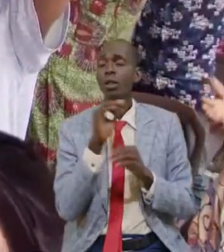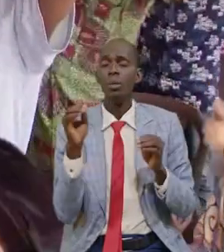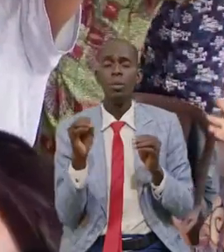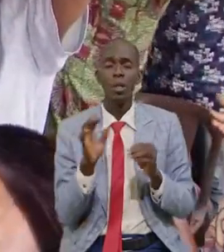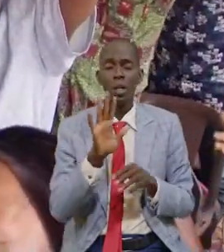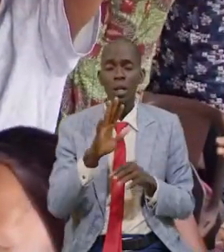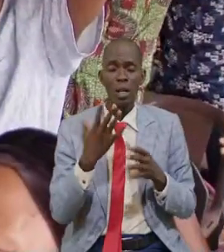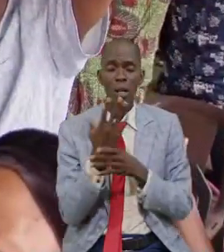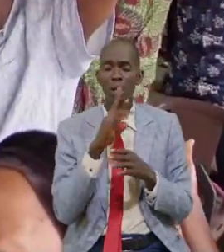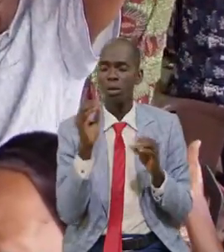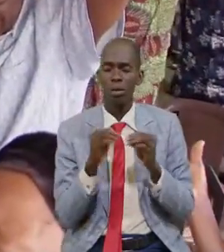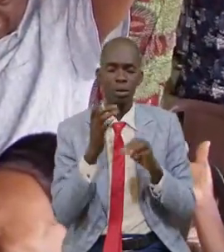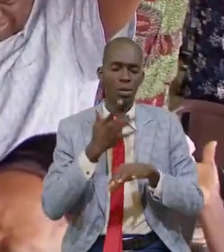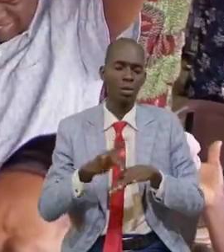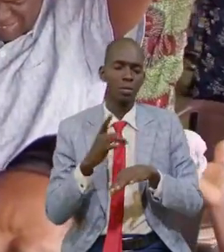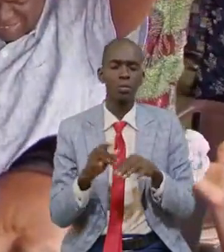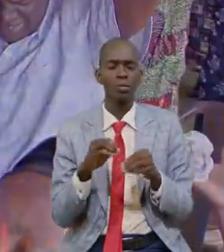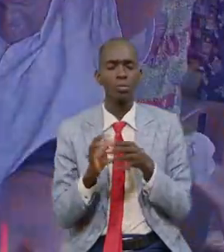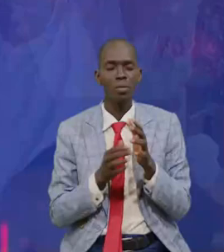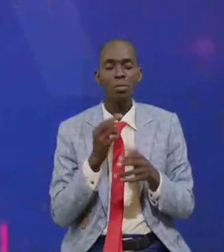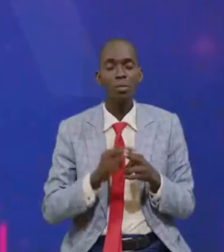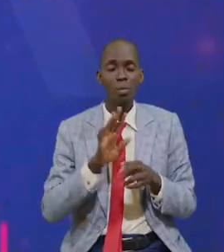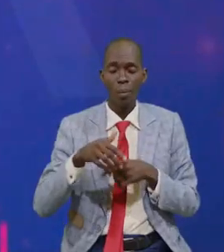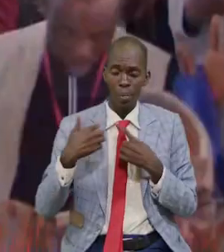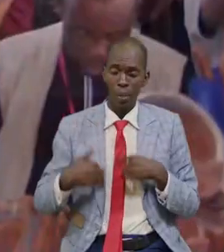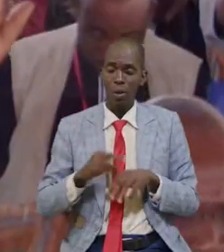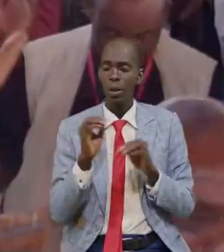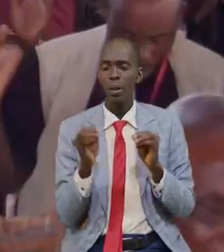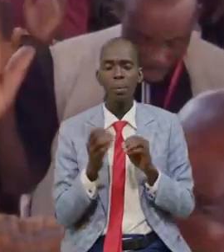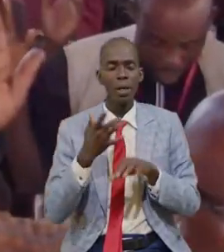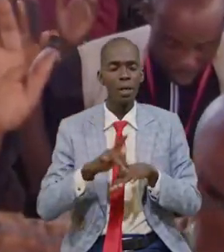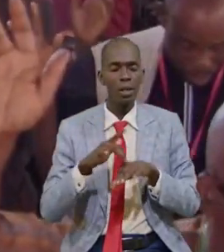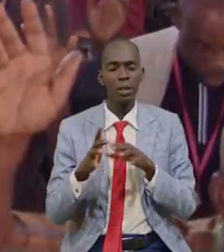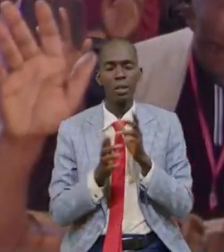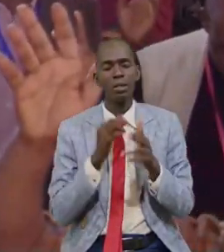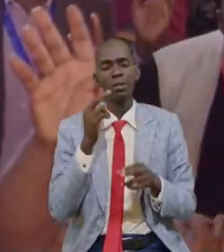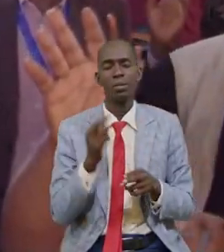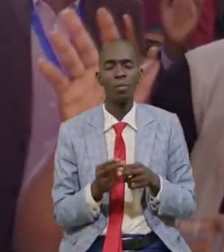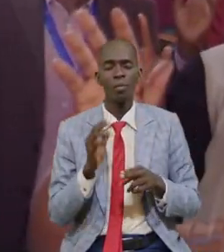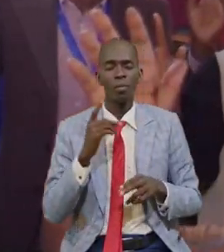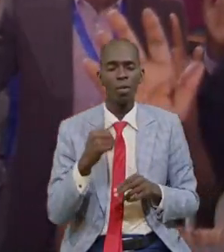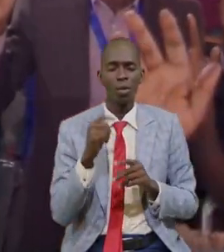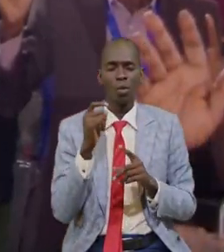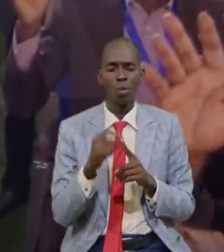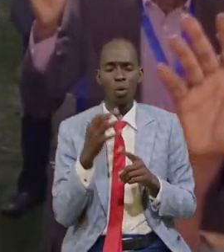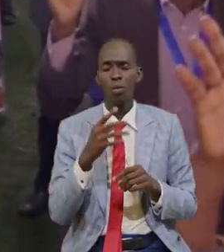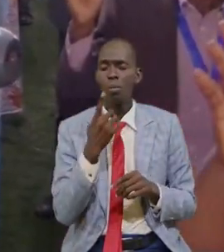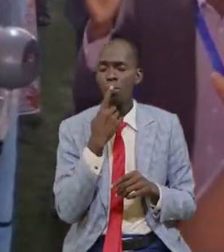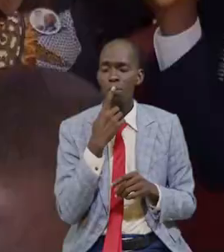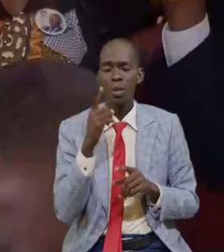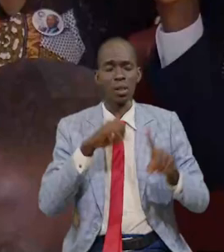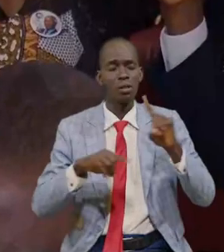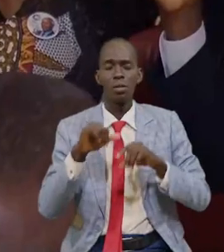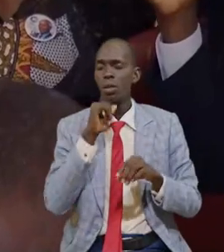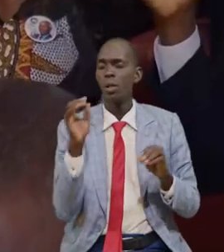Your heart no more empty. The word of your mouth, no more